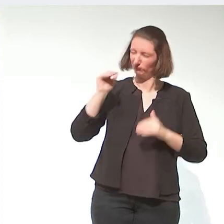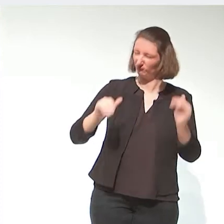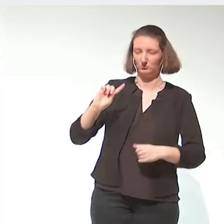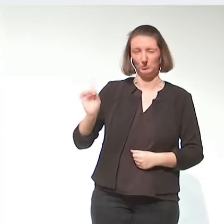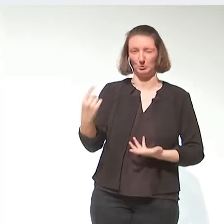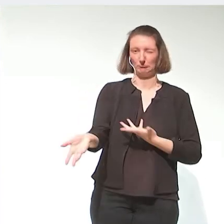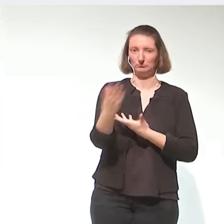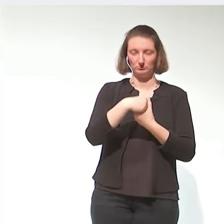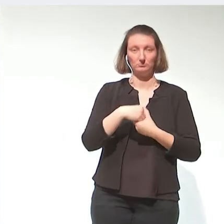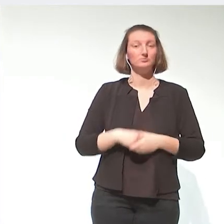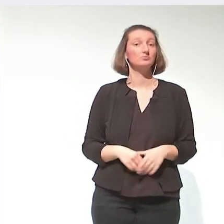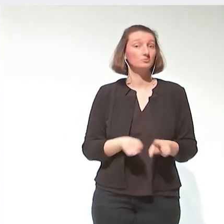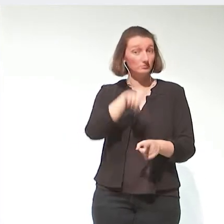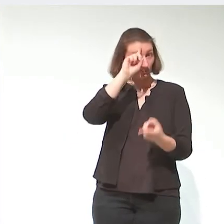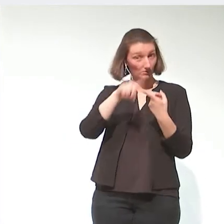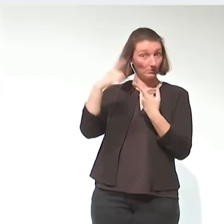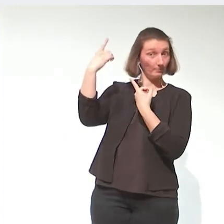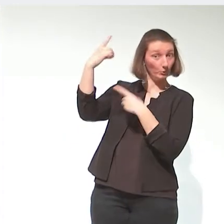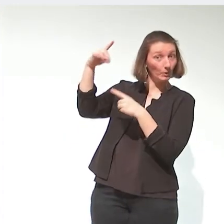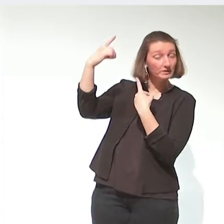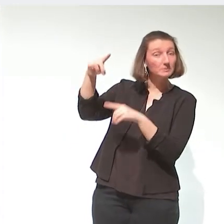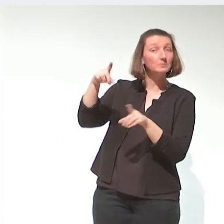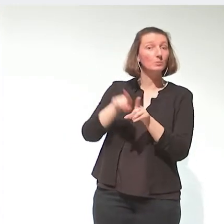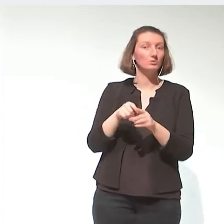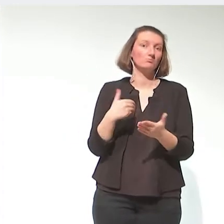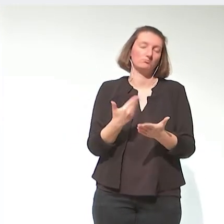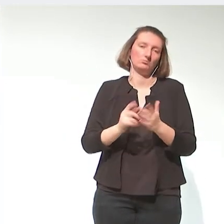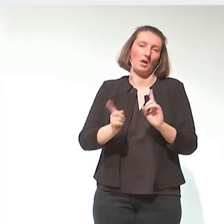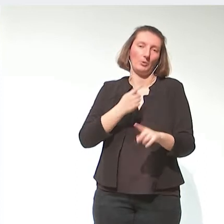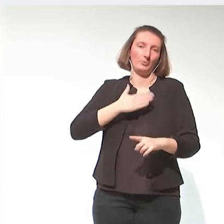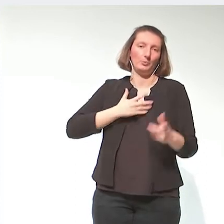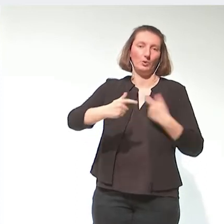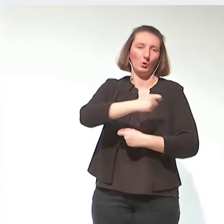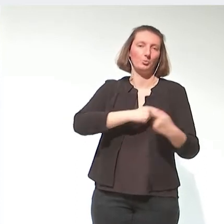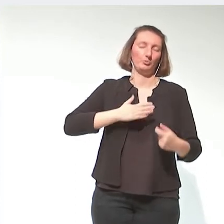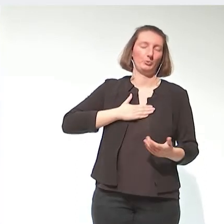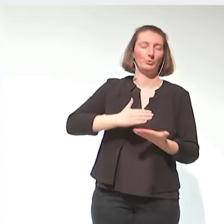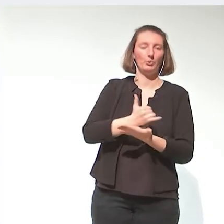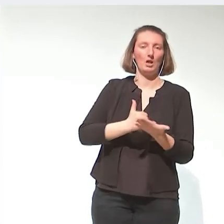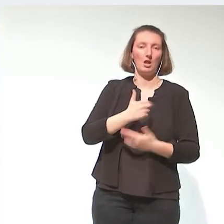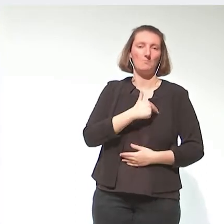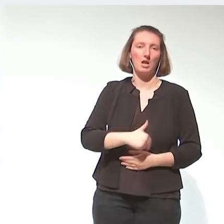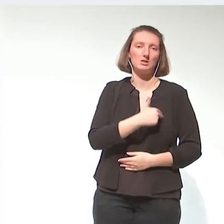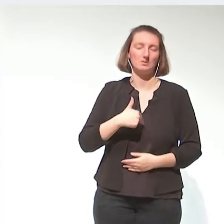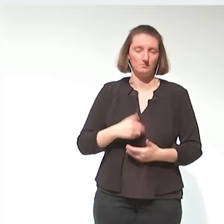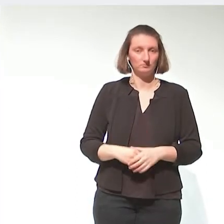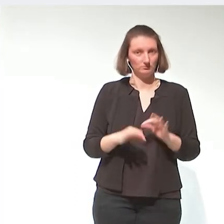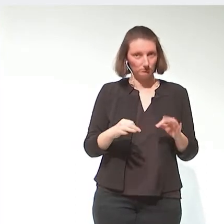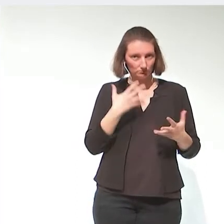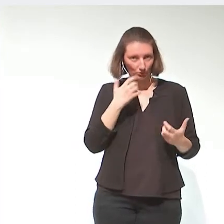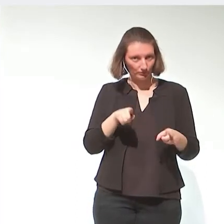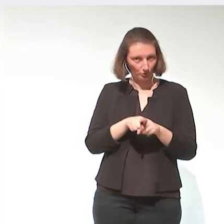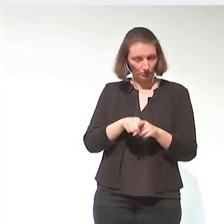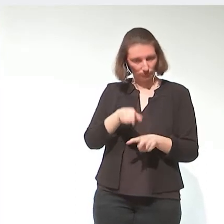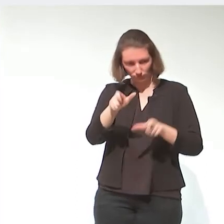economy. So we already have an accessible tourism policy in place, but we want to make sure to work further with stakeholders, including local councils,